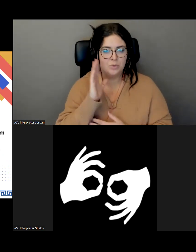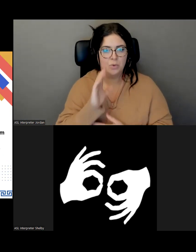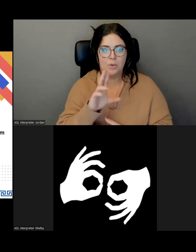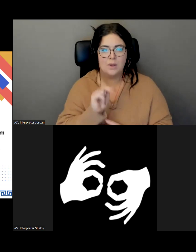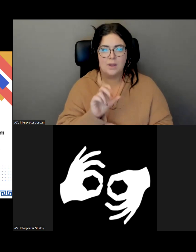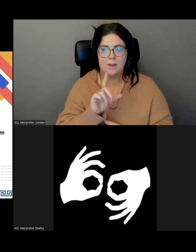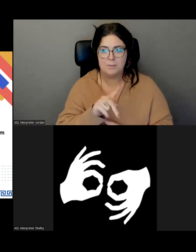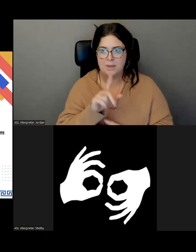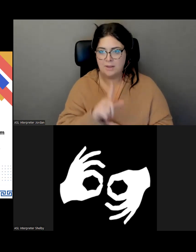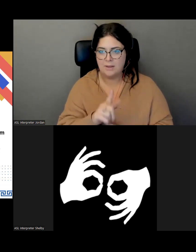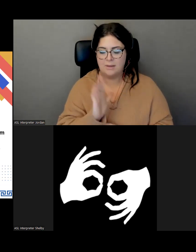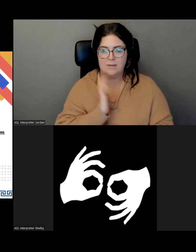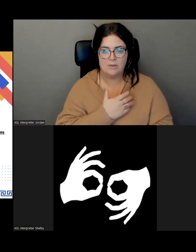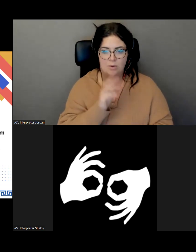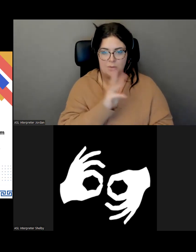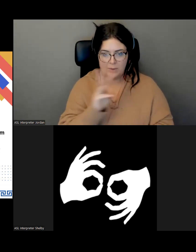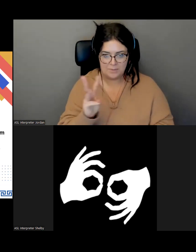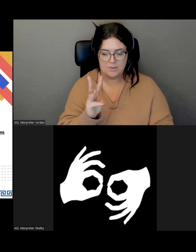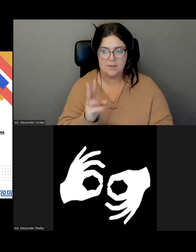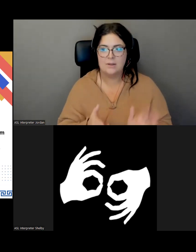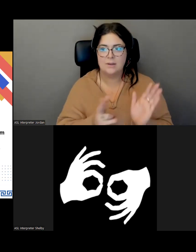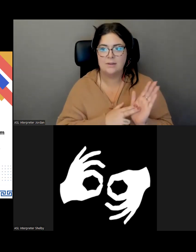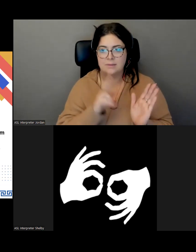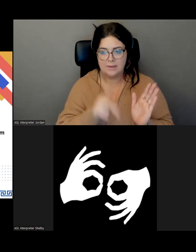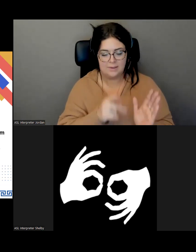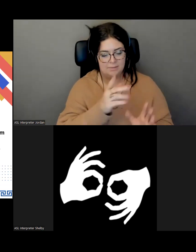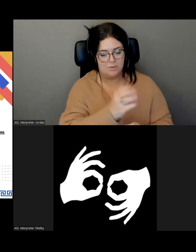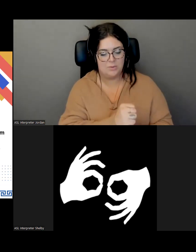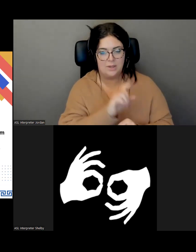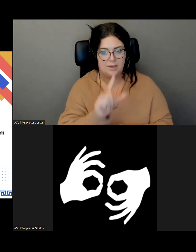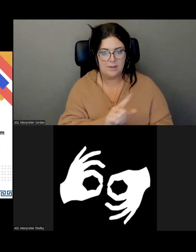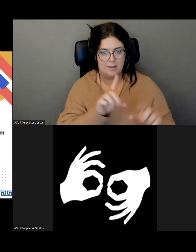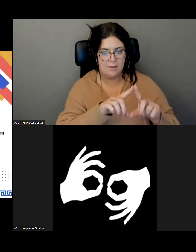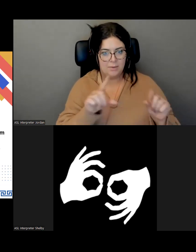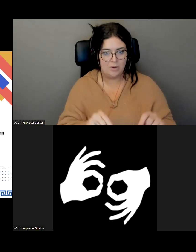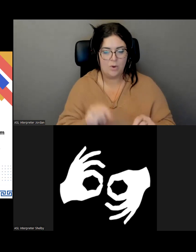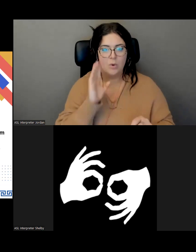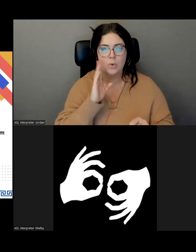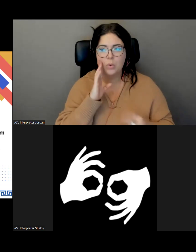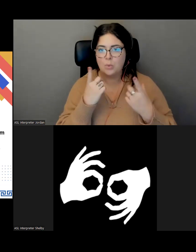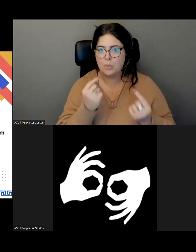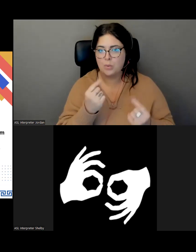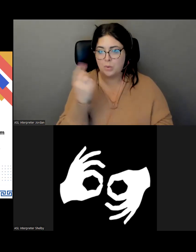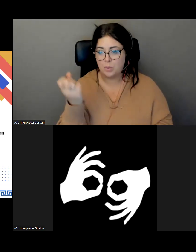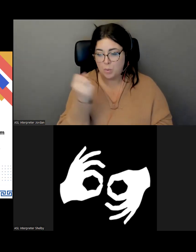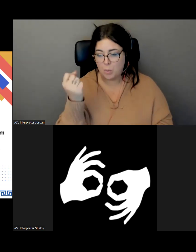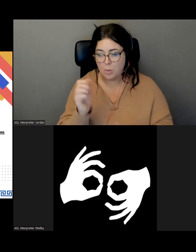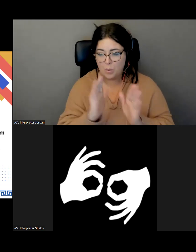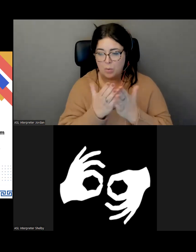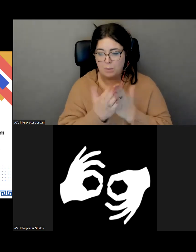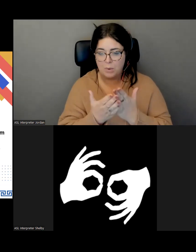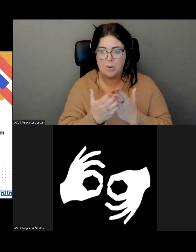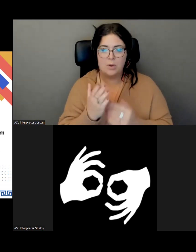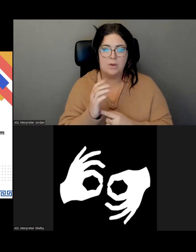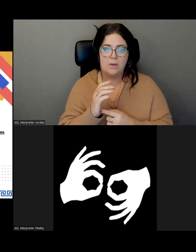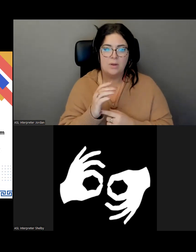for a library card. You'll be able to place holds on library items, which with either system-wide